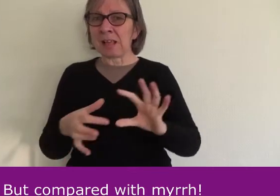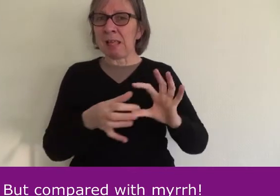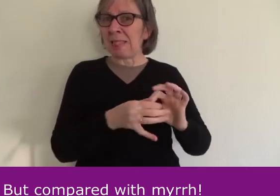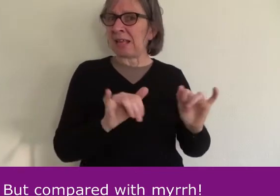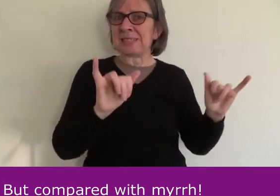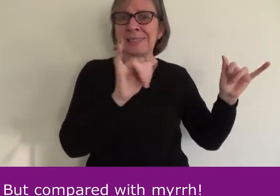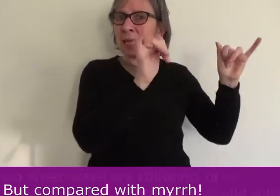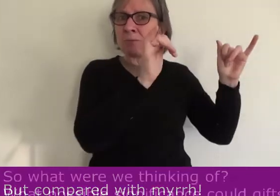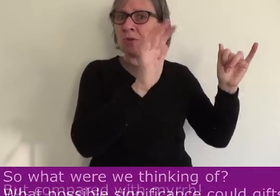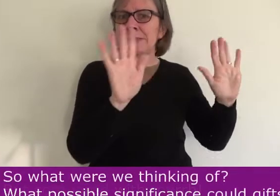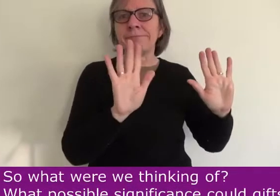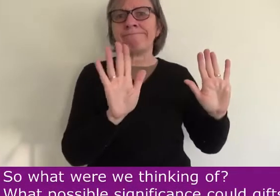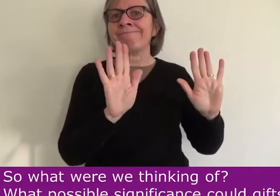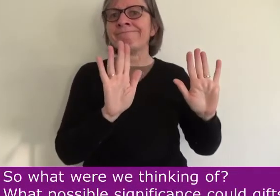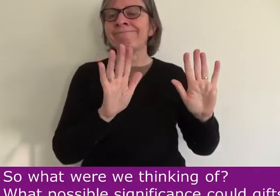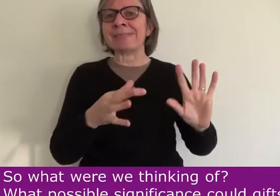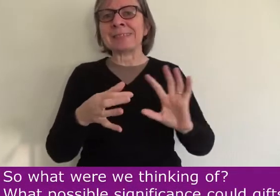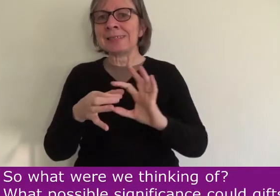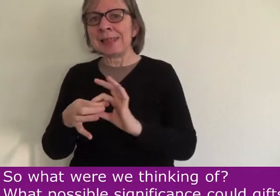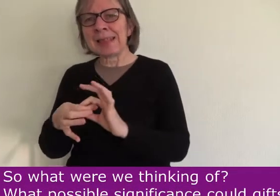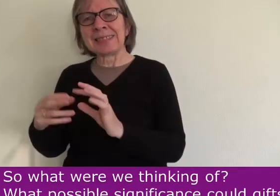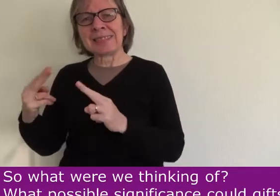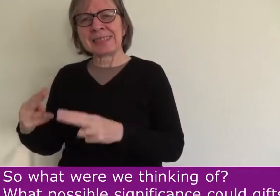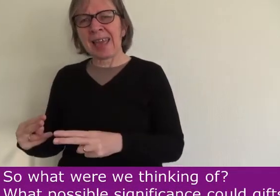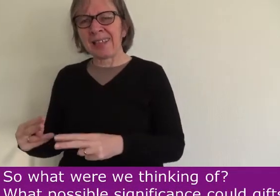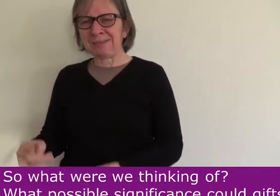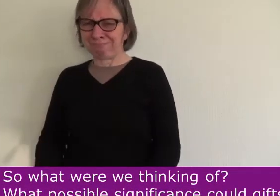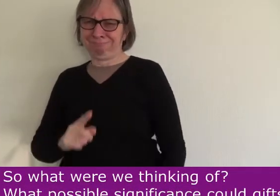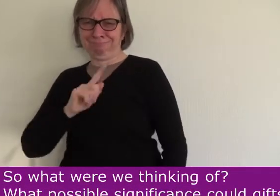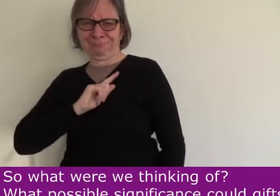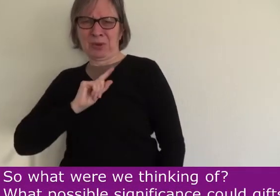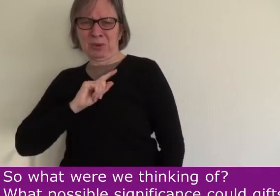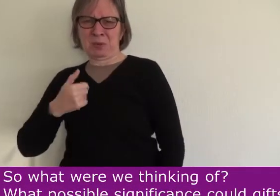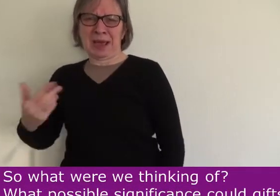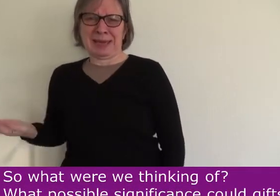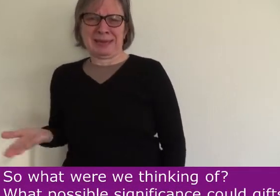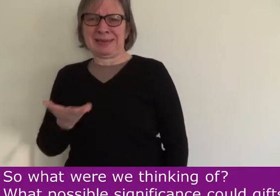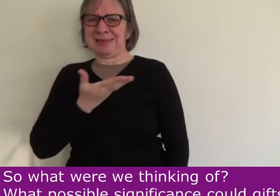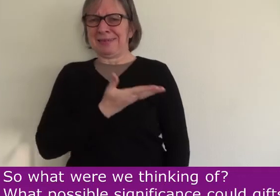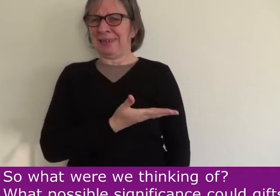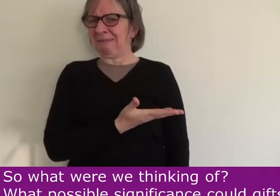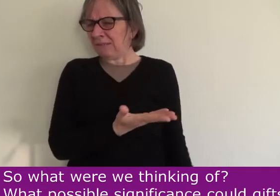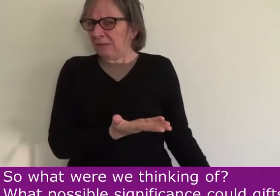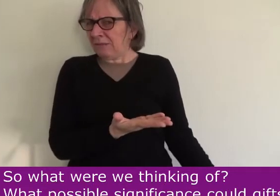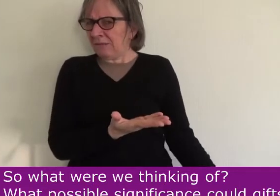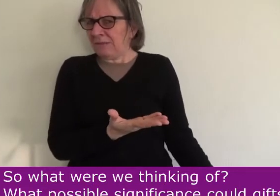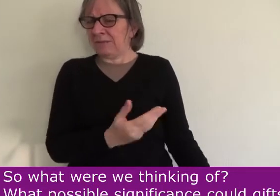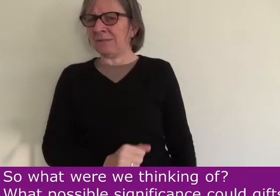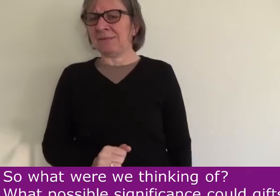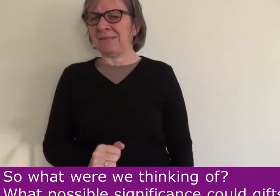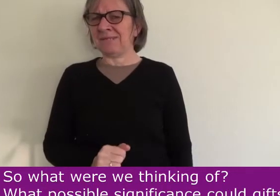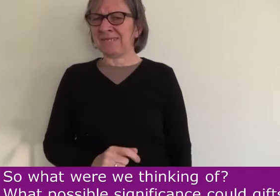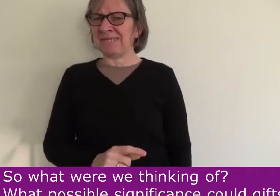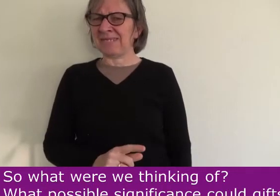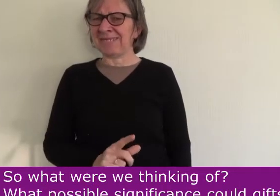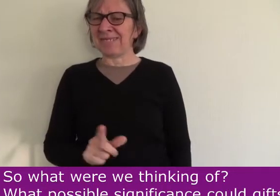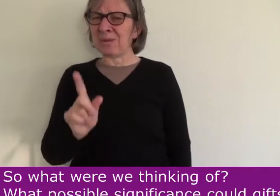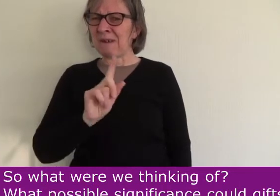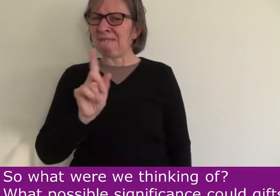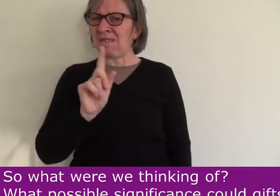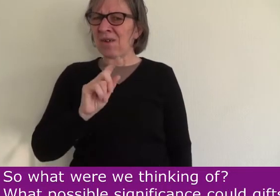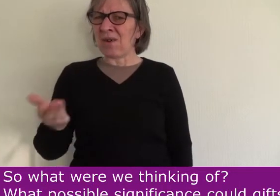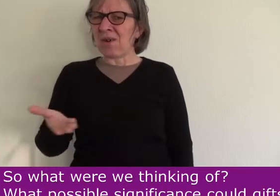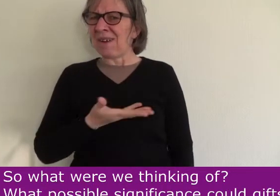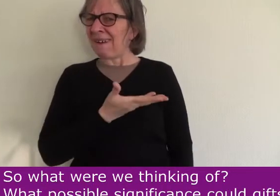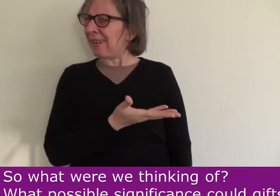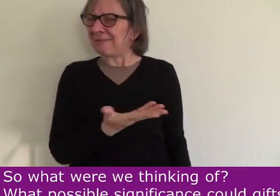than celebration. So, what were we thinking of? What